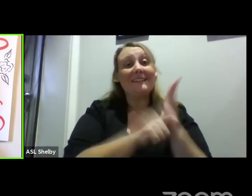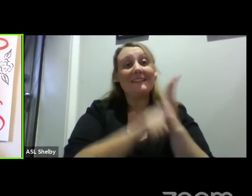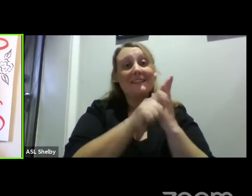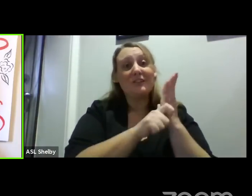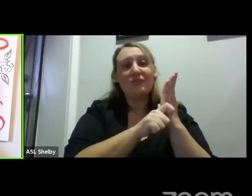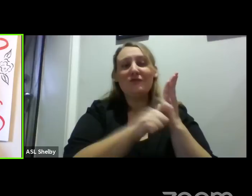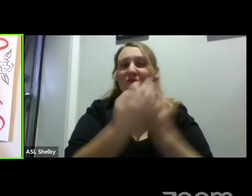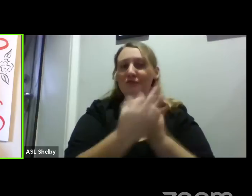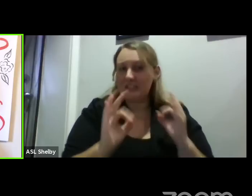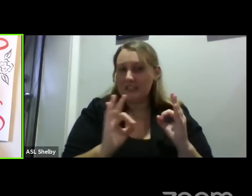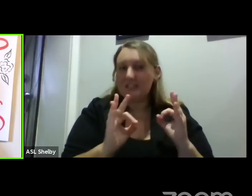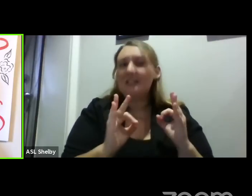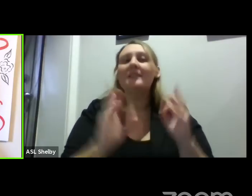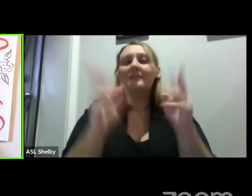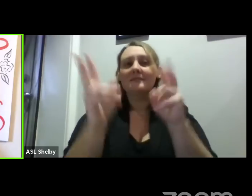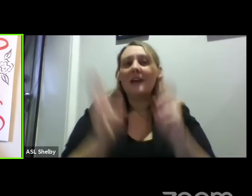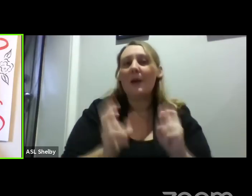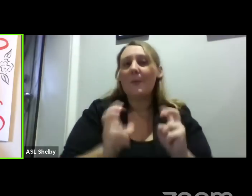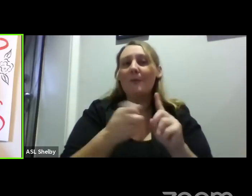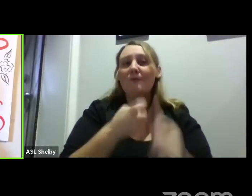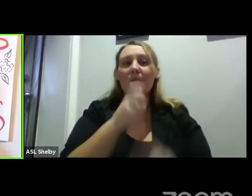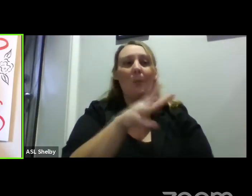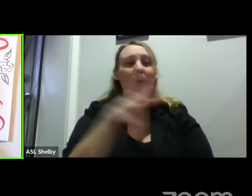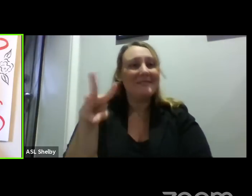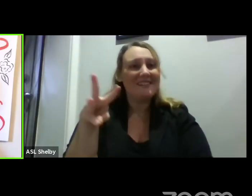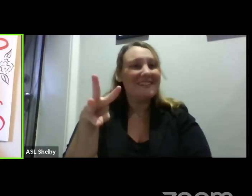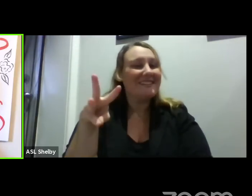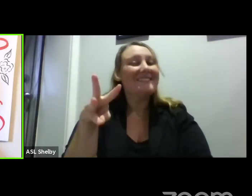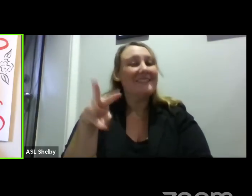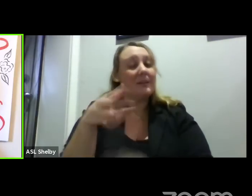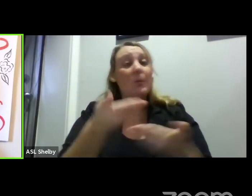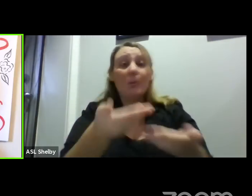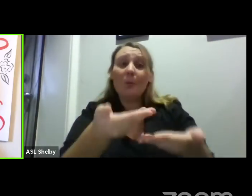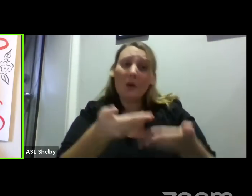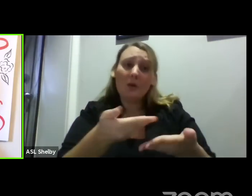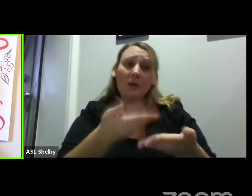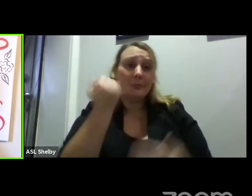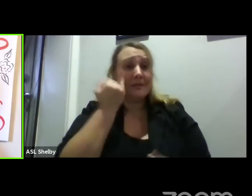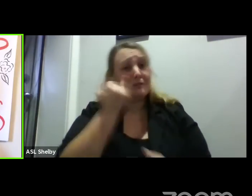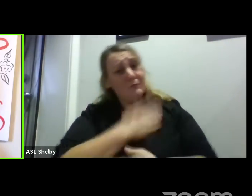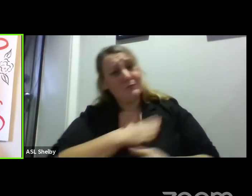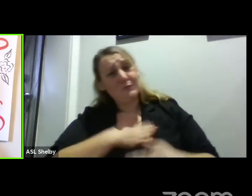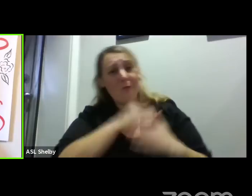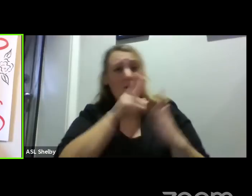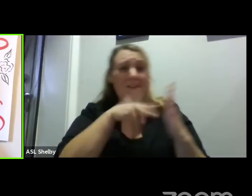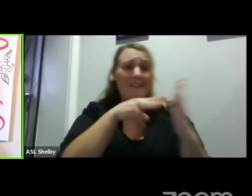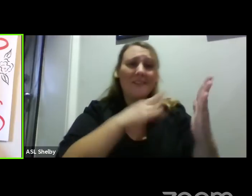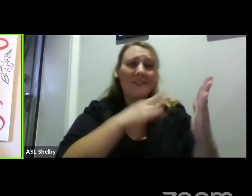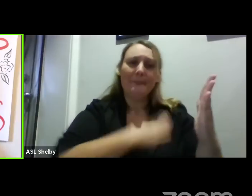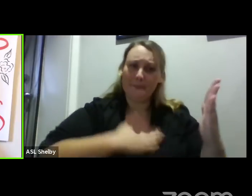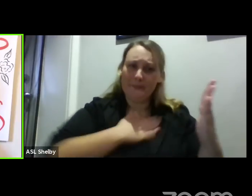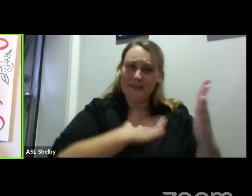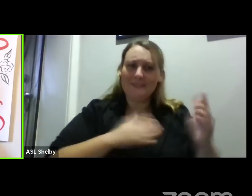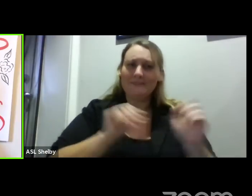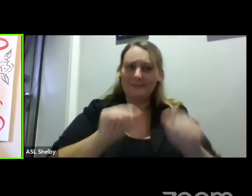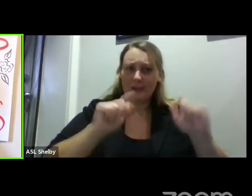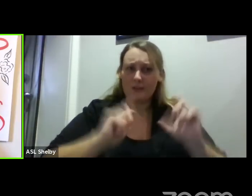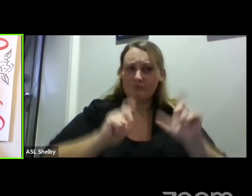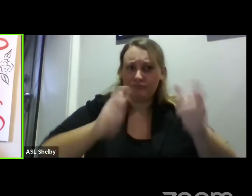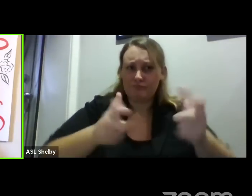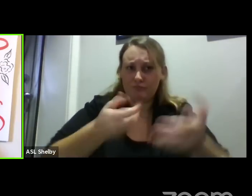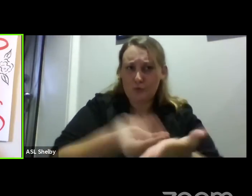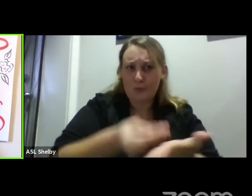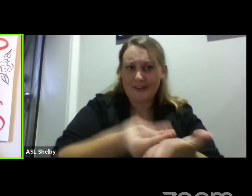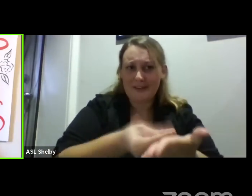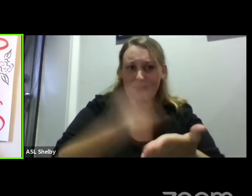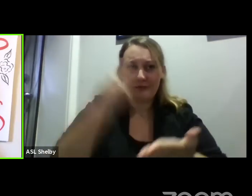welcome contributions and donations to support our artists and our comrades. This zine is a creative call to